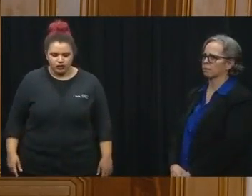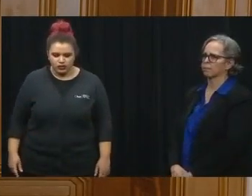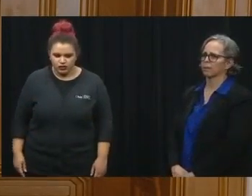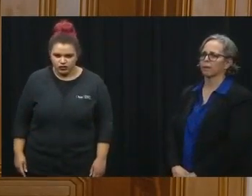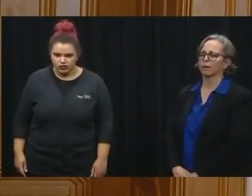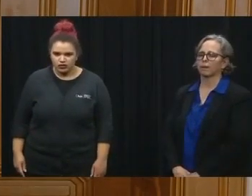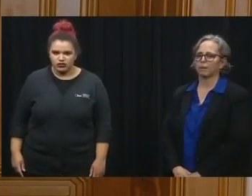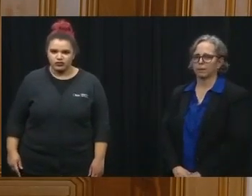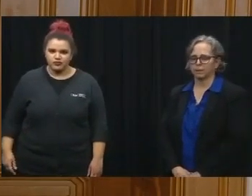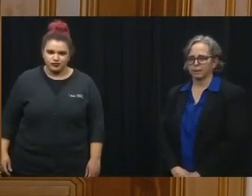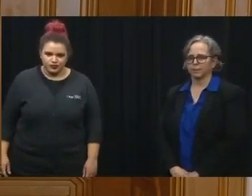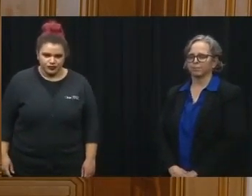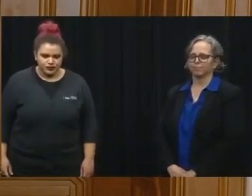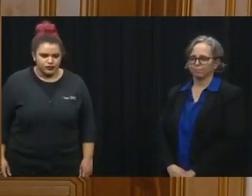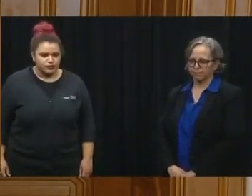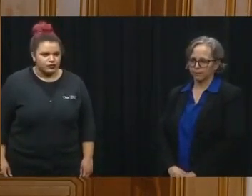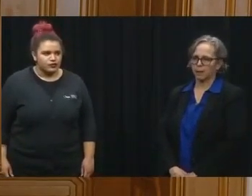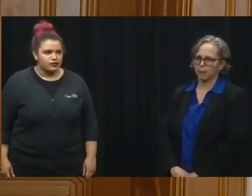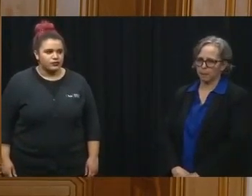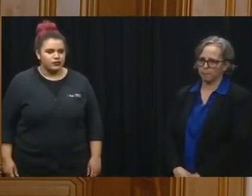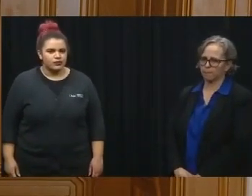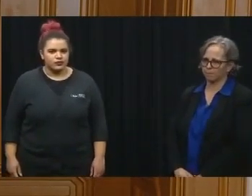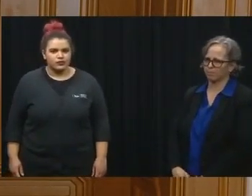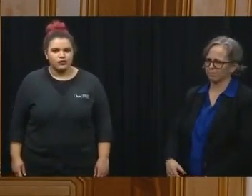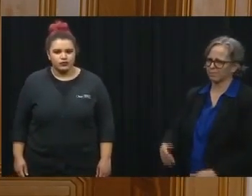They're very, very busy, but